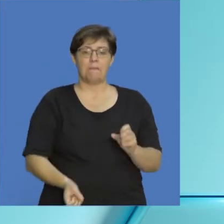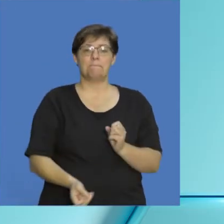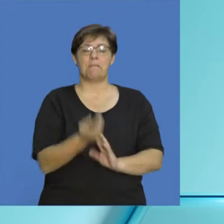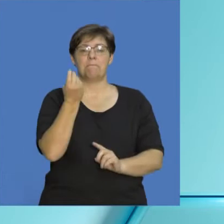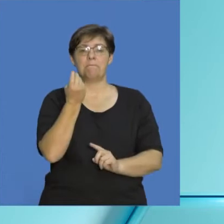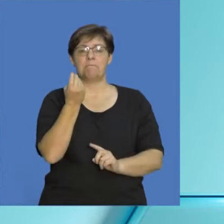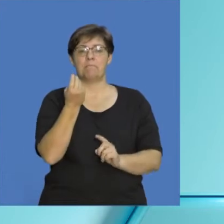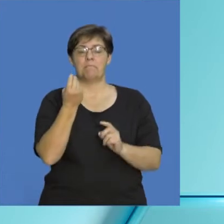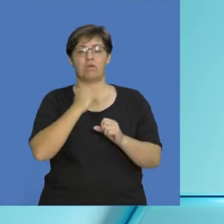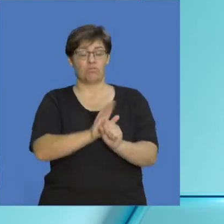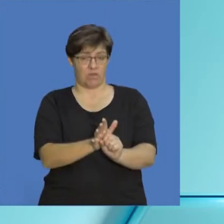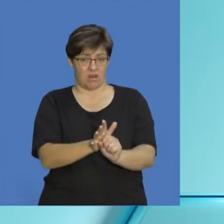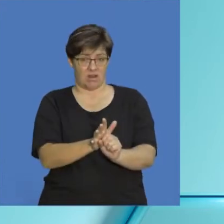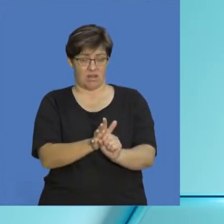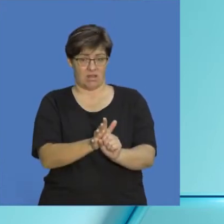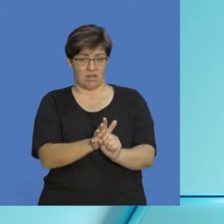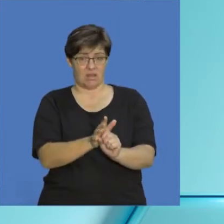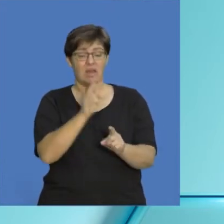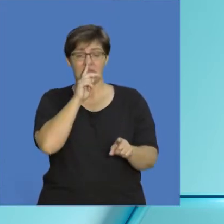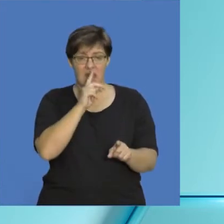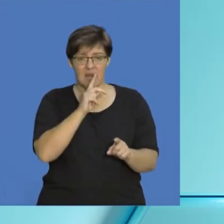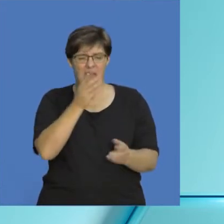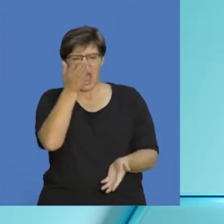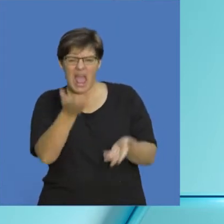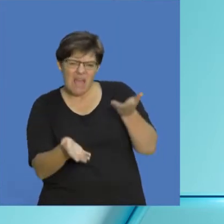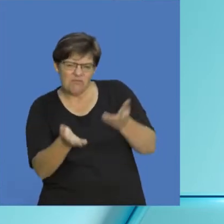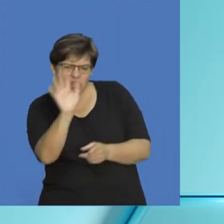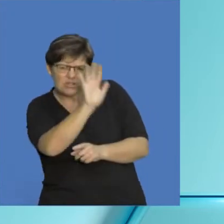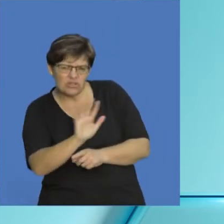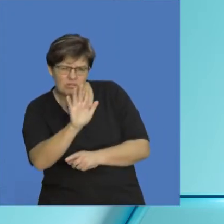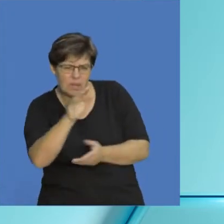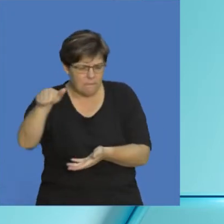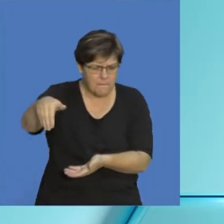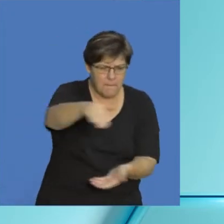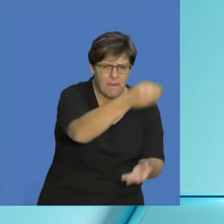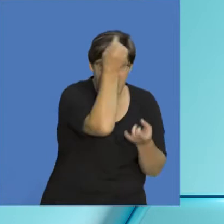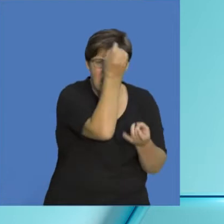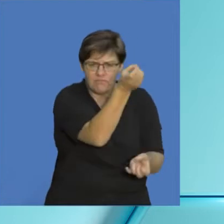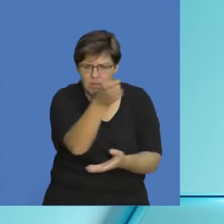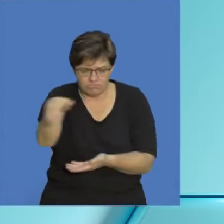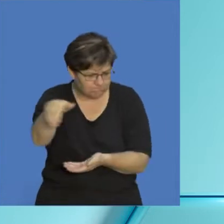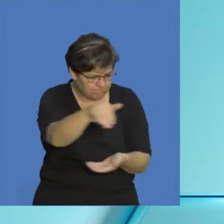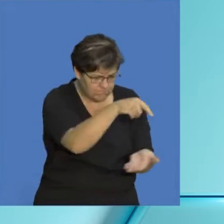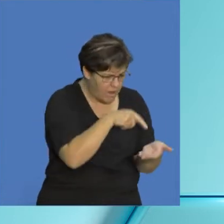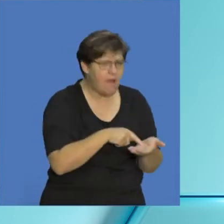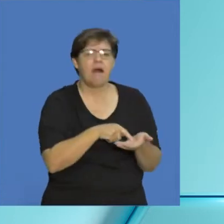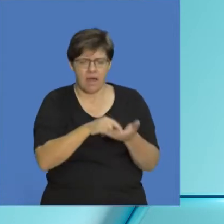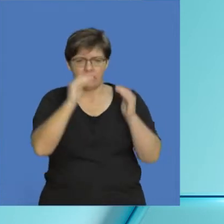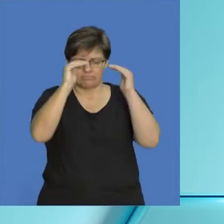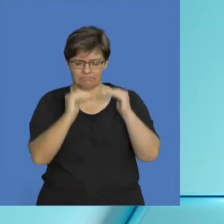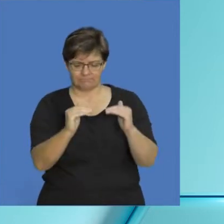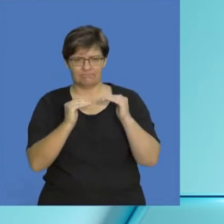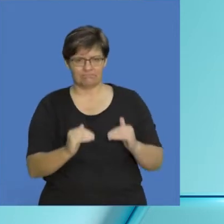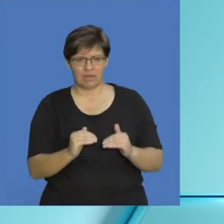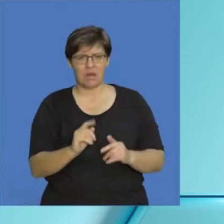from there, they used the moving average by collecting data. I think by the time we had about a moving average